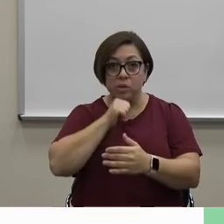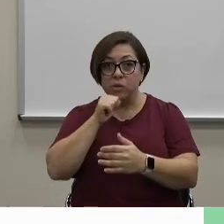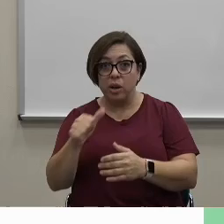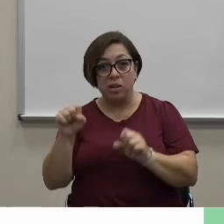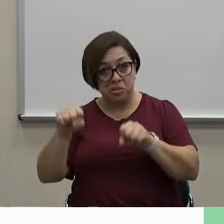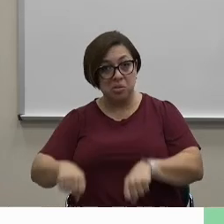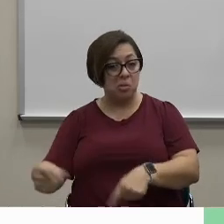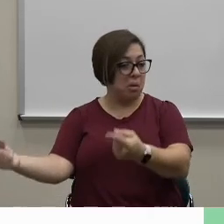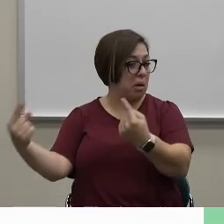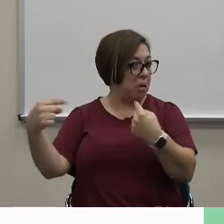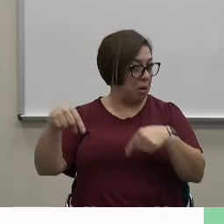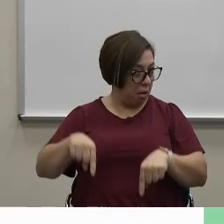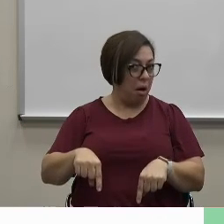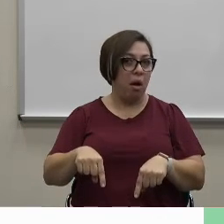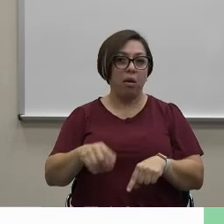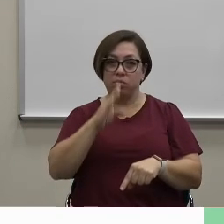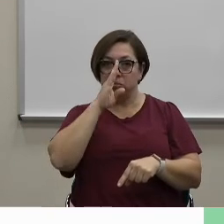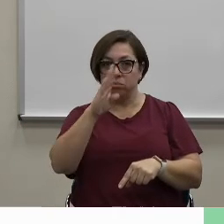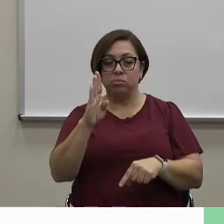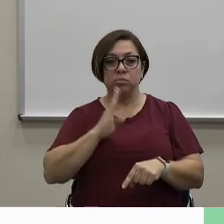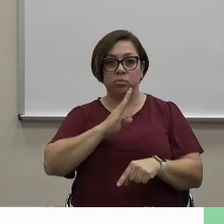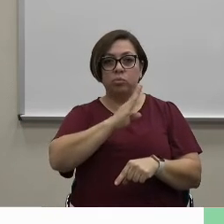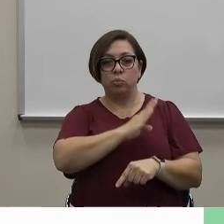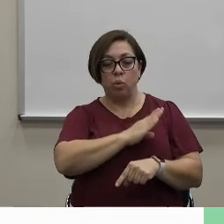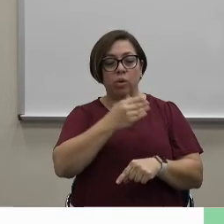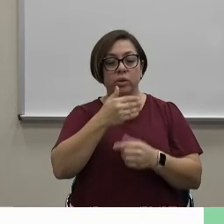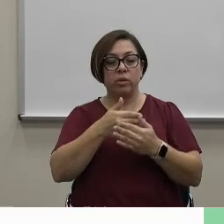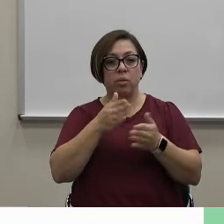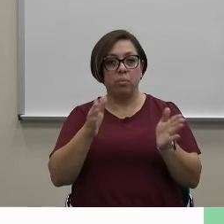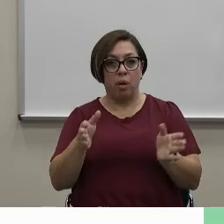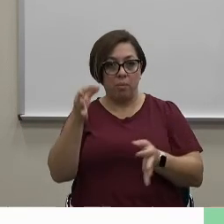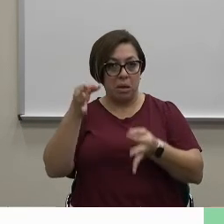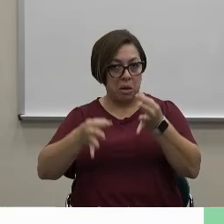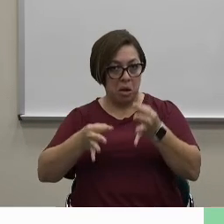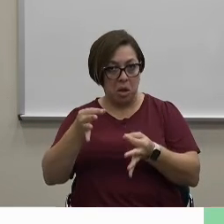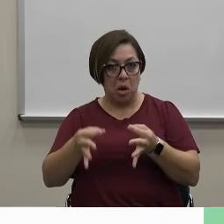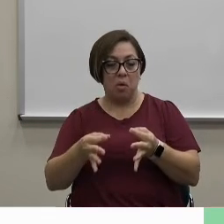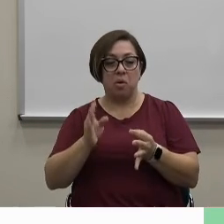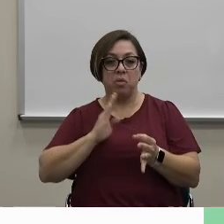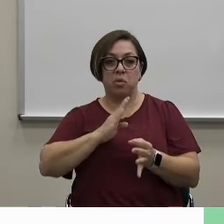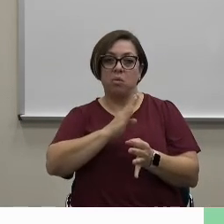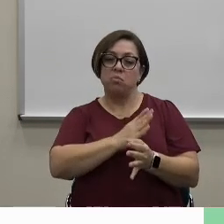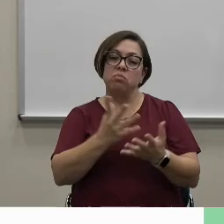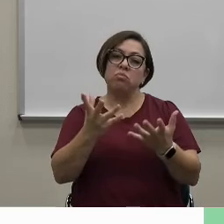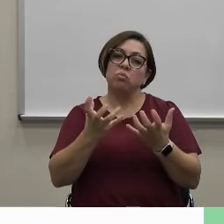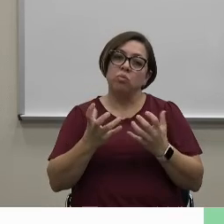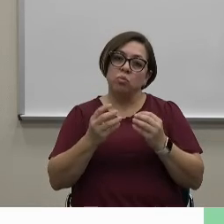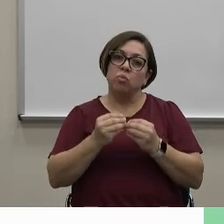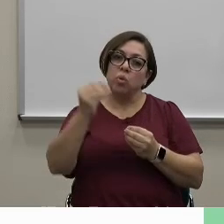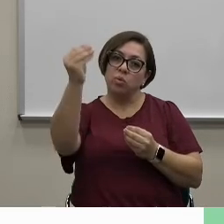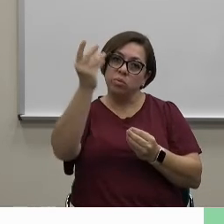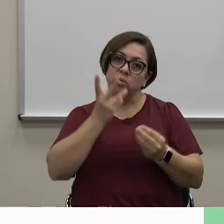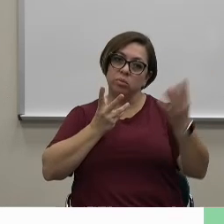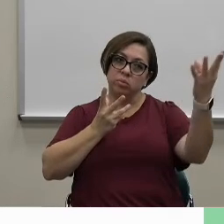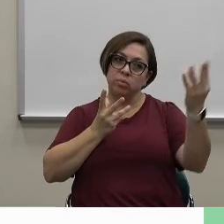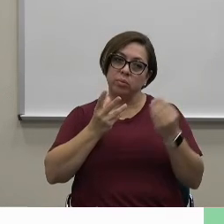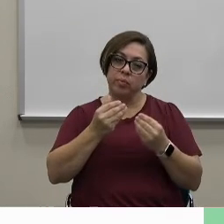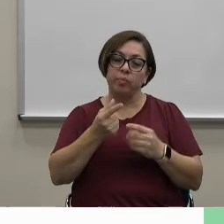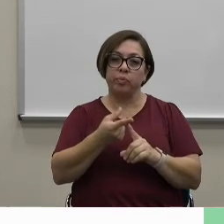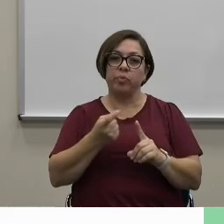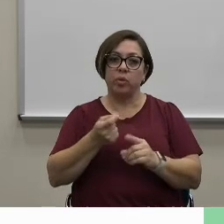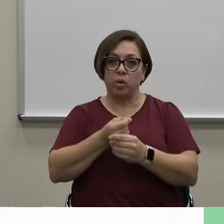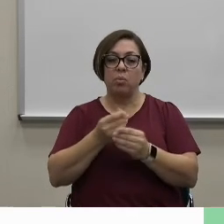come and address the board directly in that public hearing. I know the board would love as much public input as it can get as well.